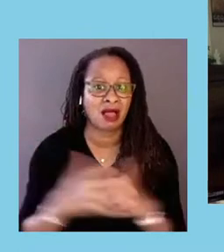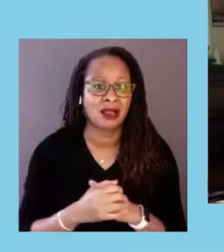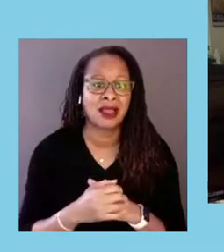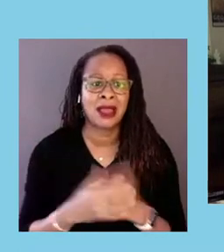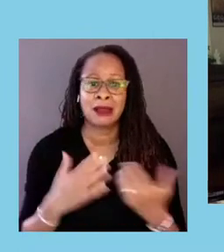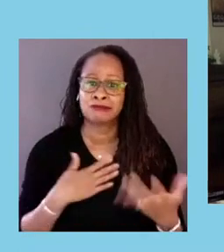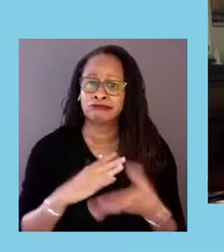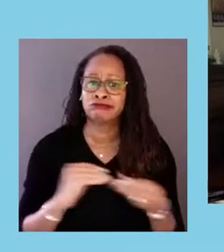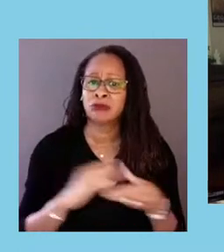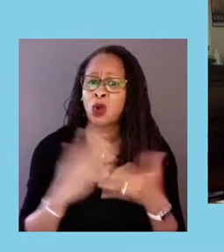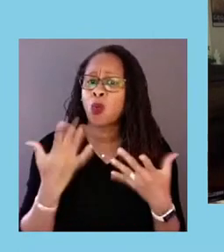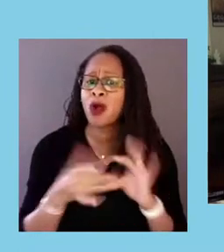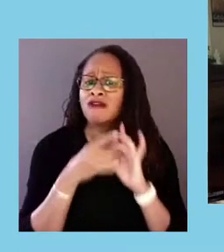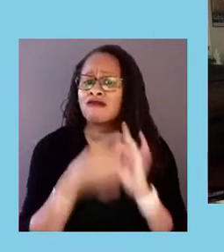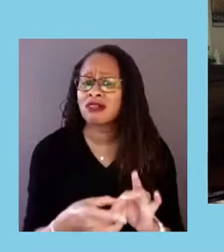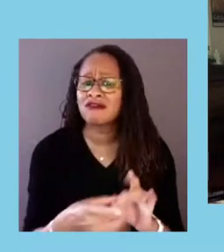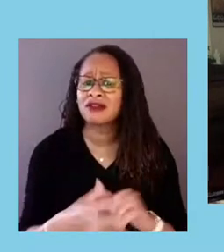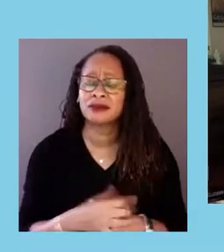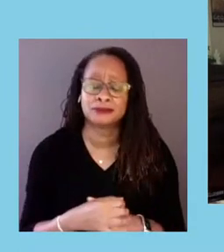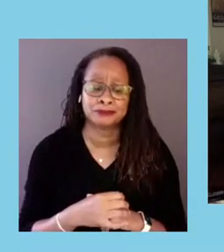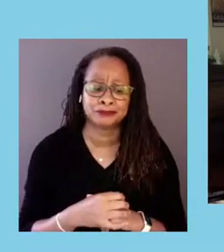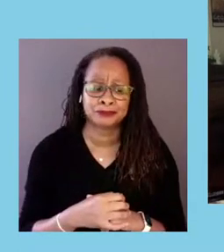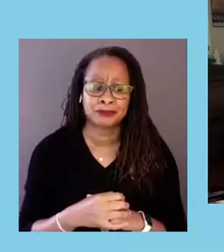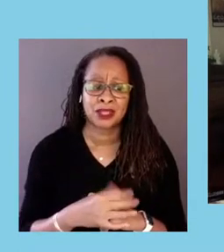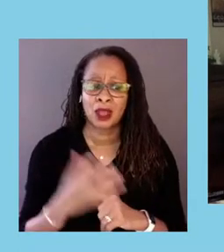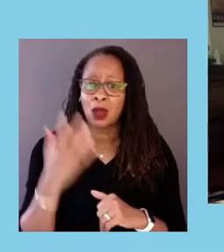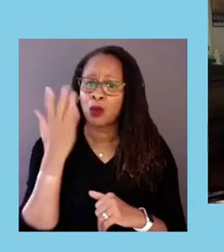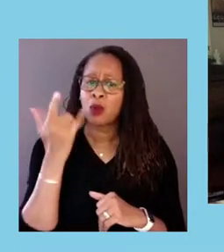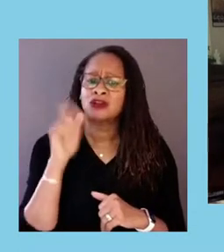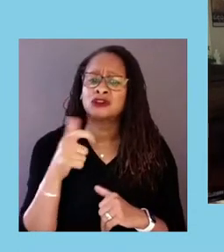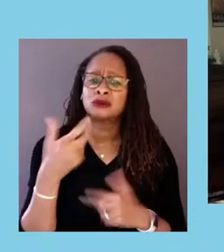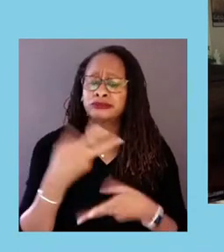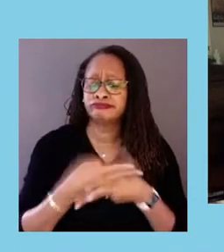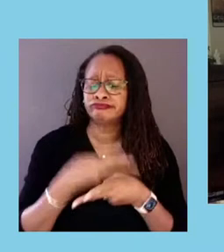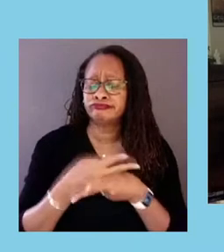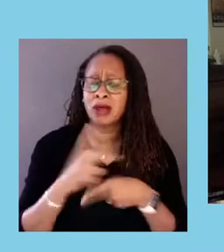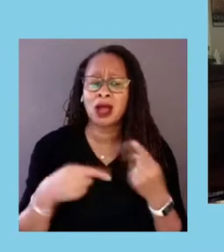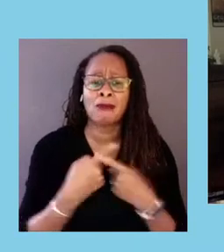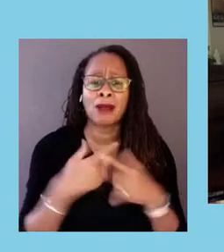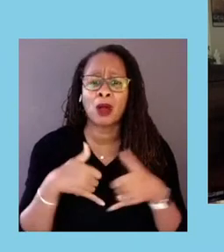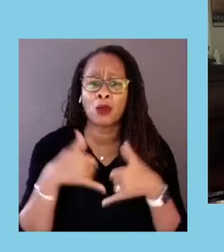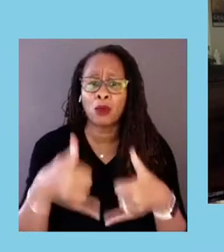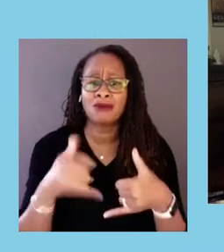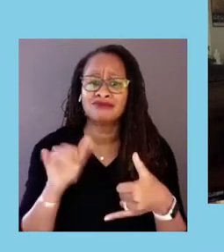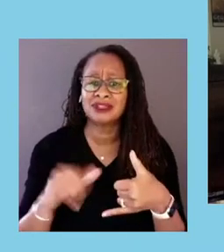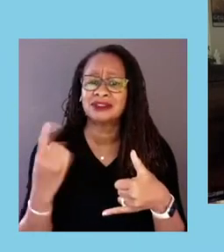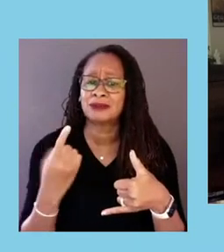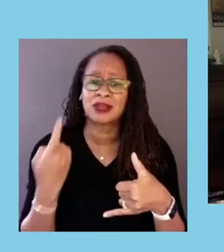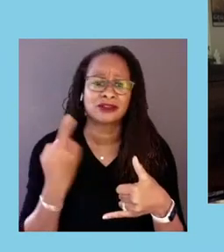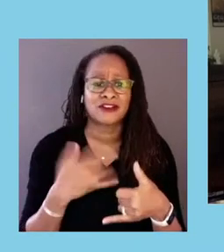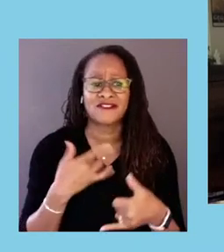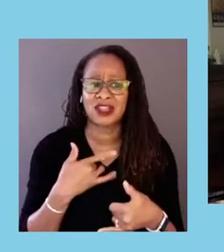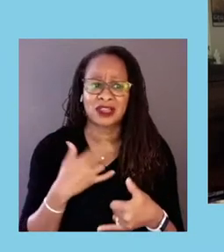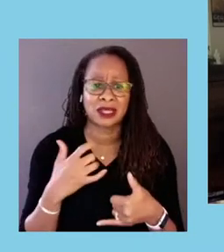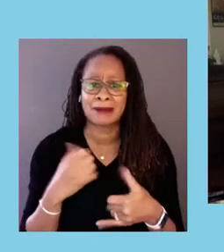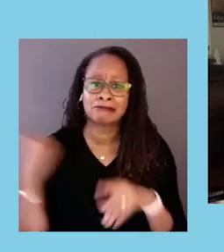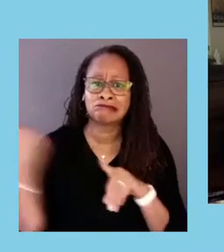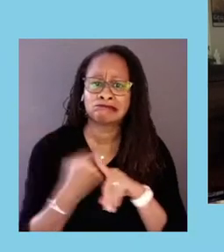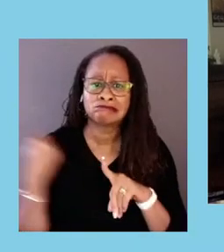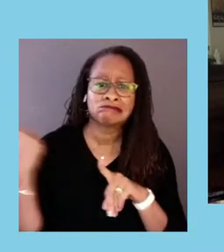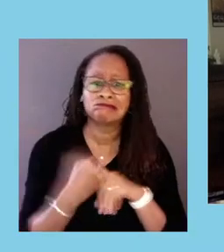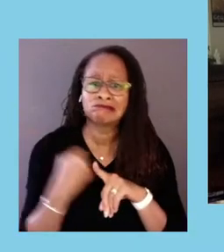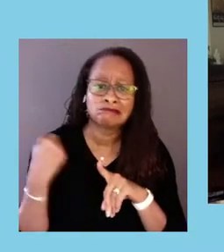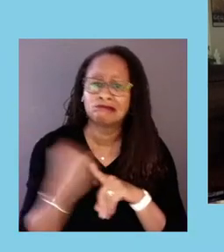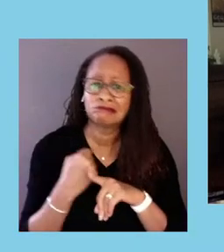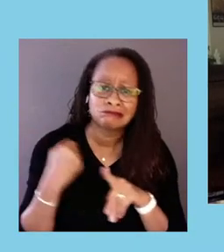Why should, you know, we care about the awards? It's something that I feel like I'm always kind of banging the drum on and try to bring